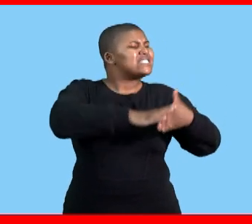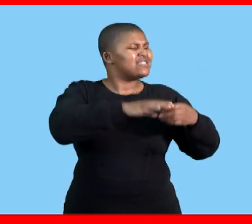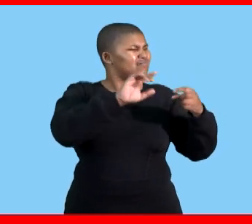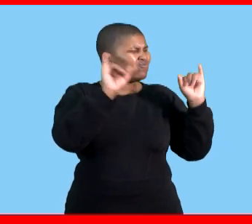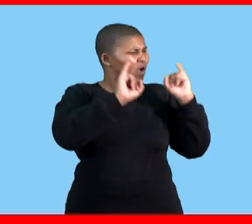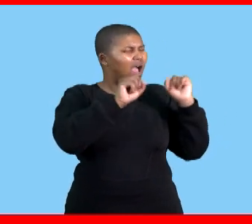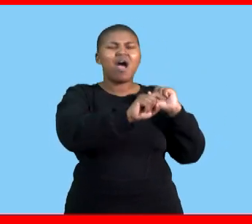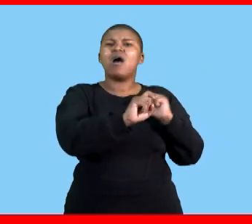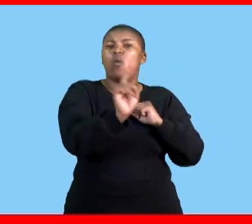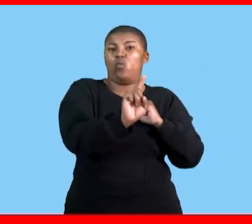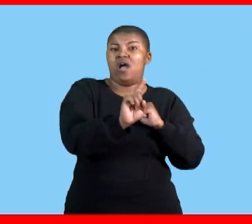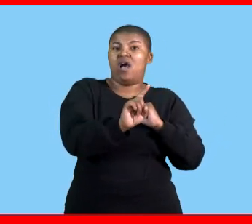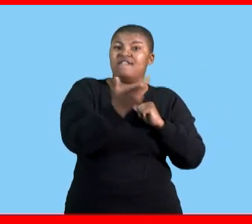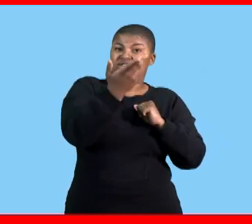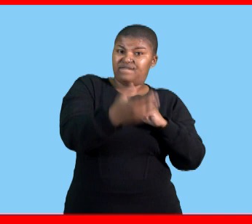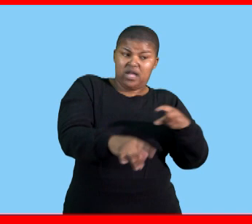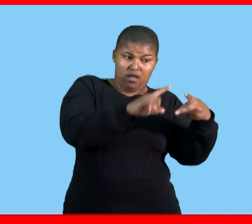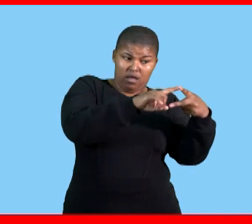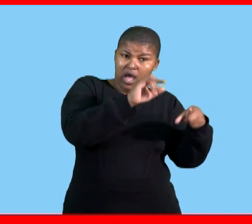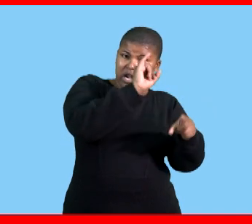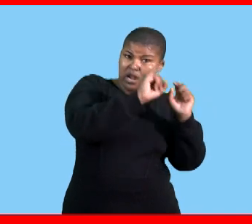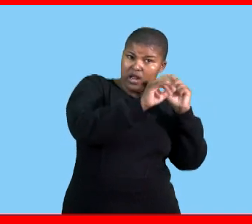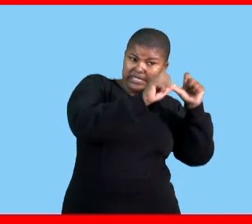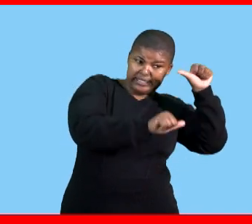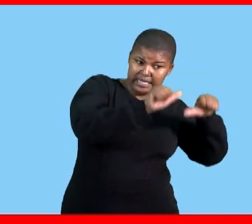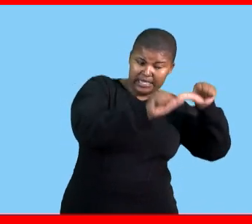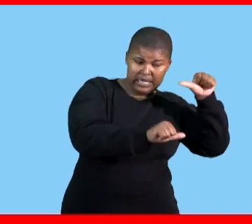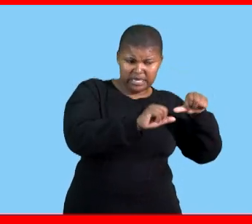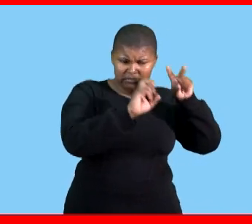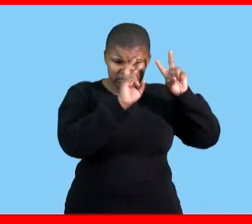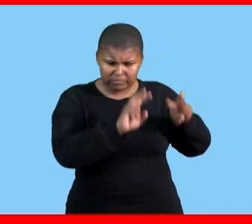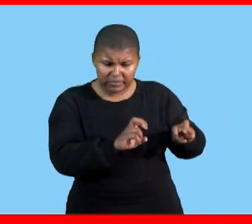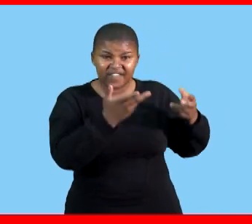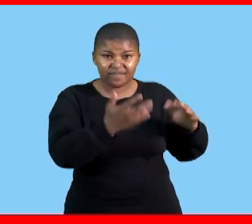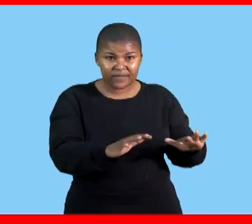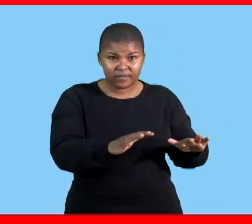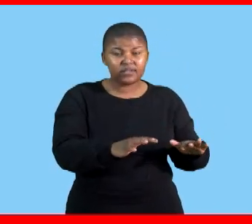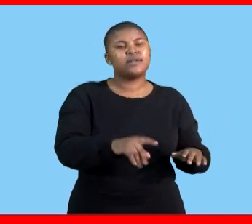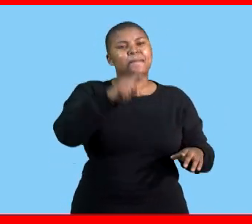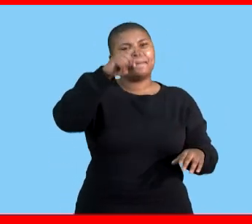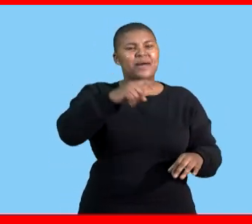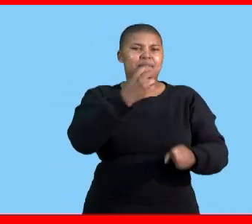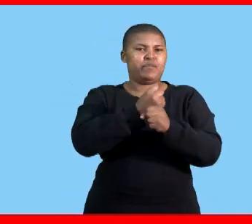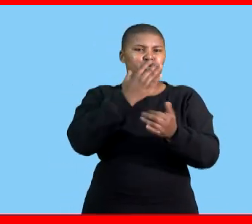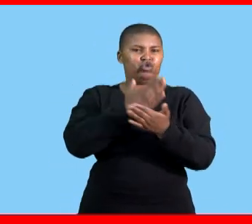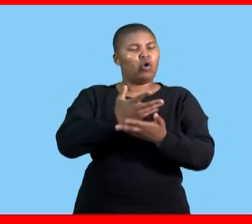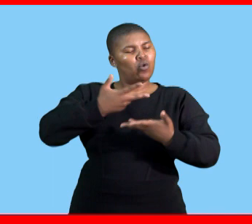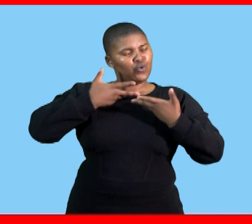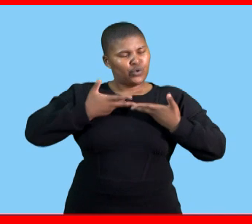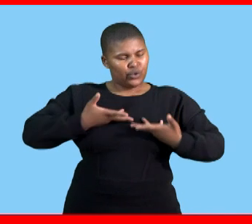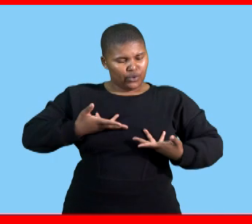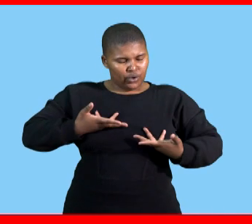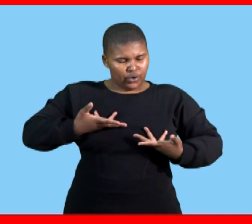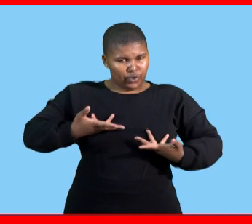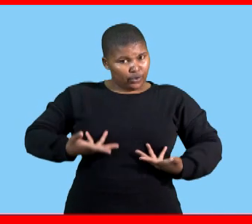And after we have done that, we need to then respond to the situation in a calm manner.